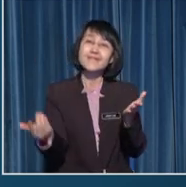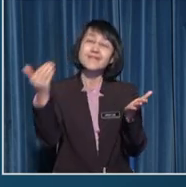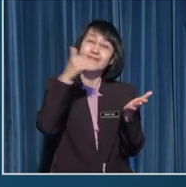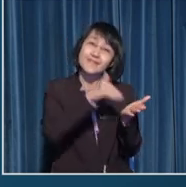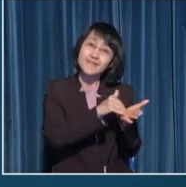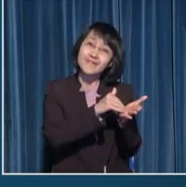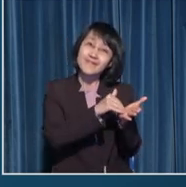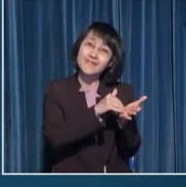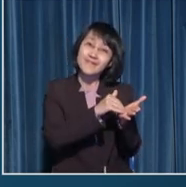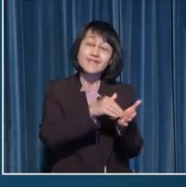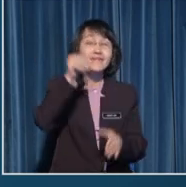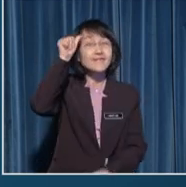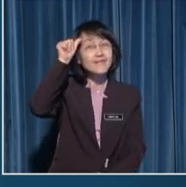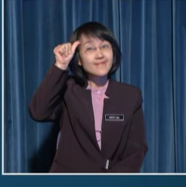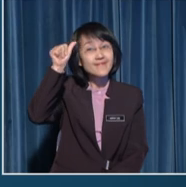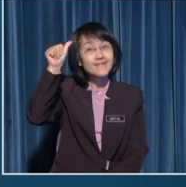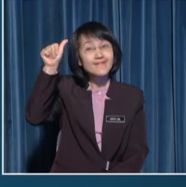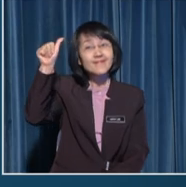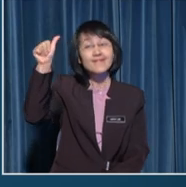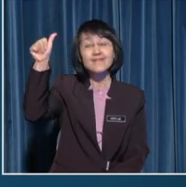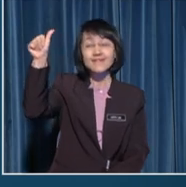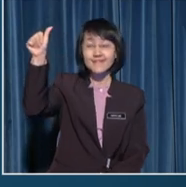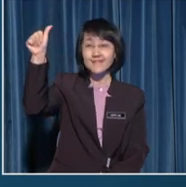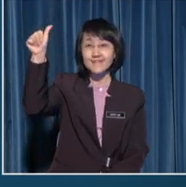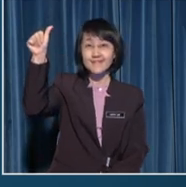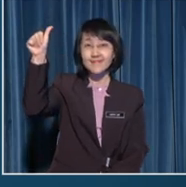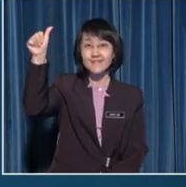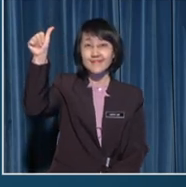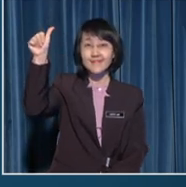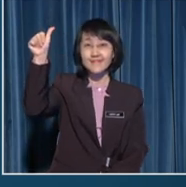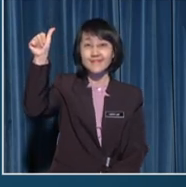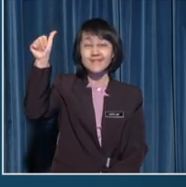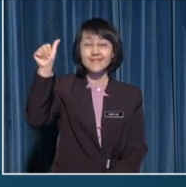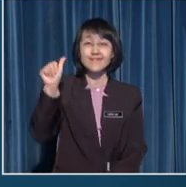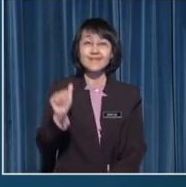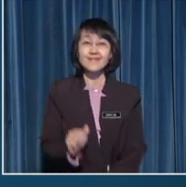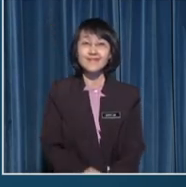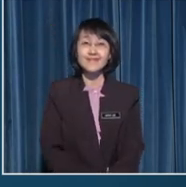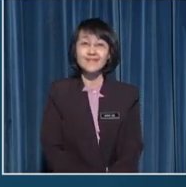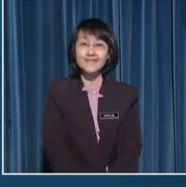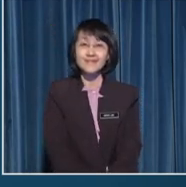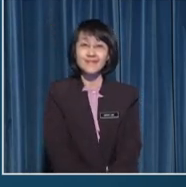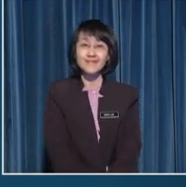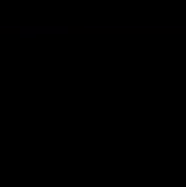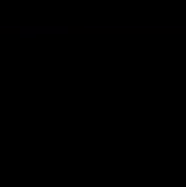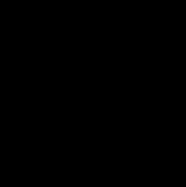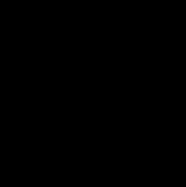again. Assalamualaikum warahmatullahi wabarakatuh.